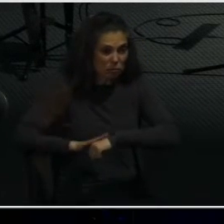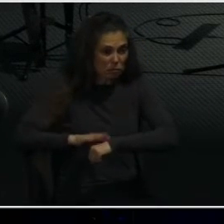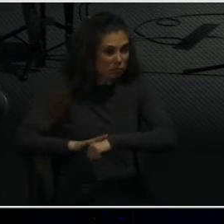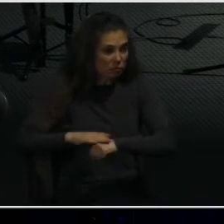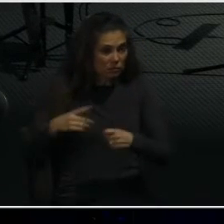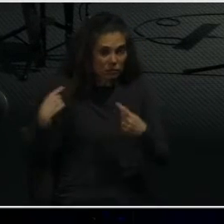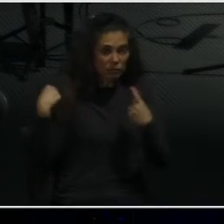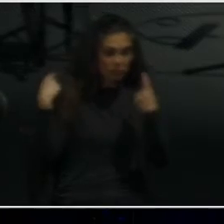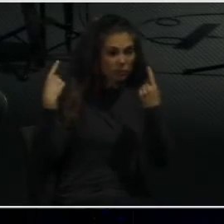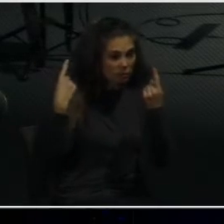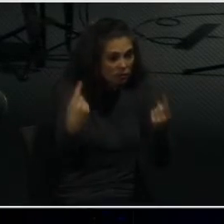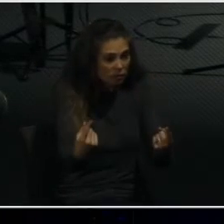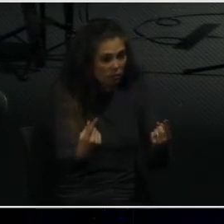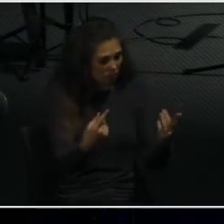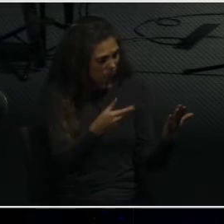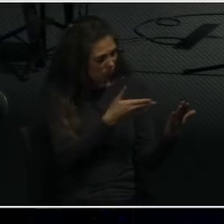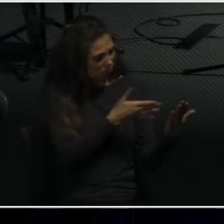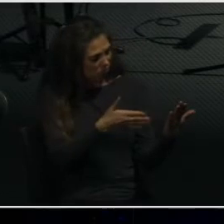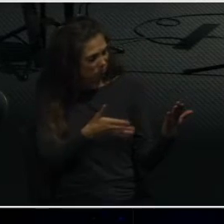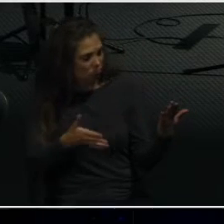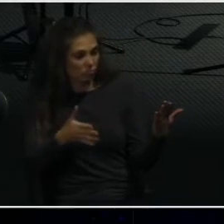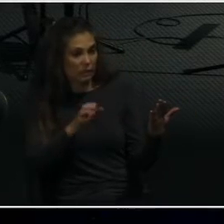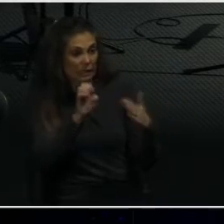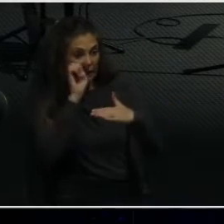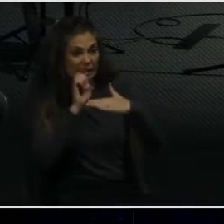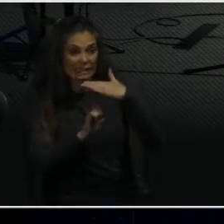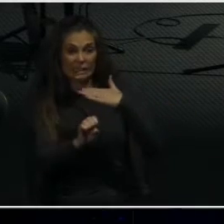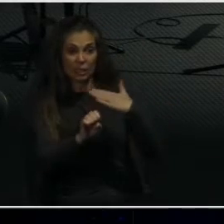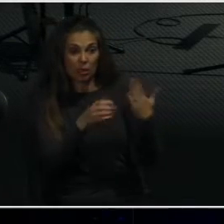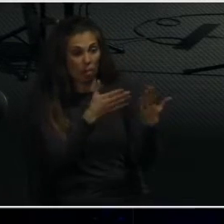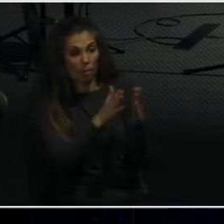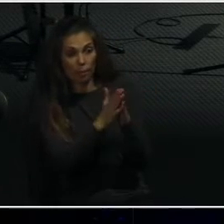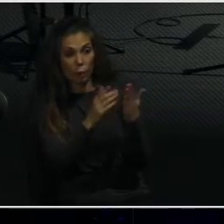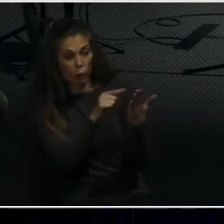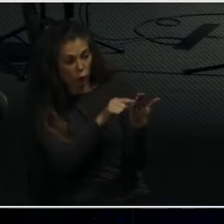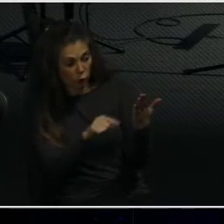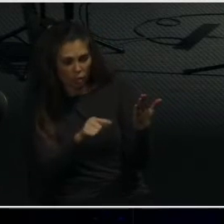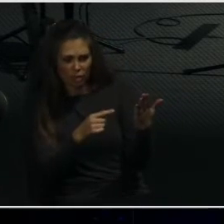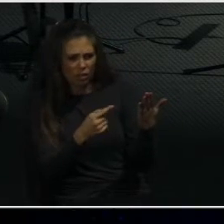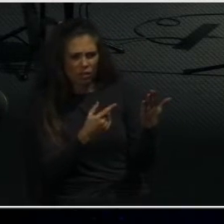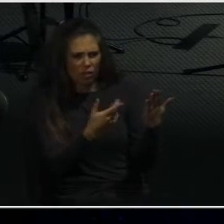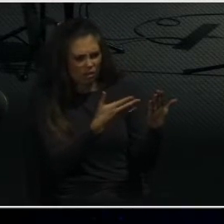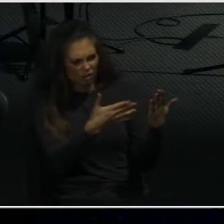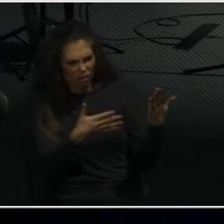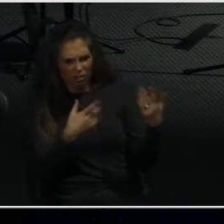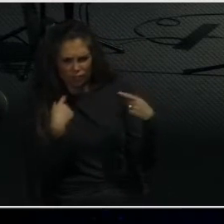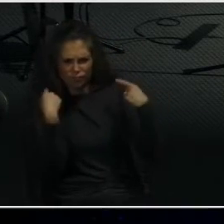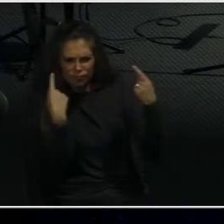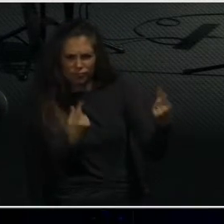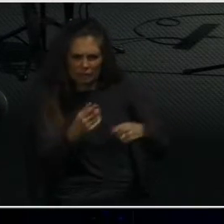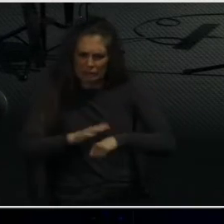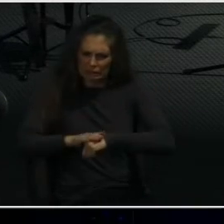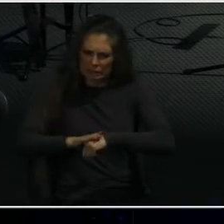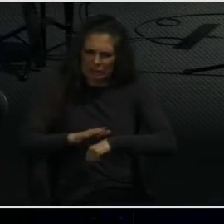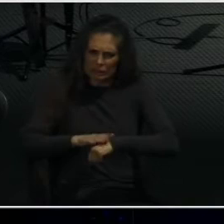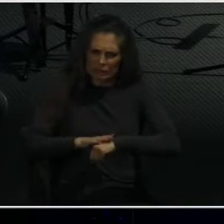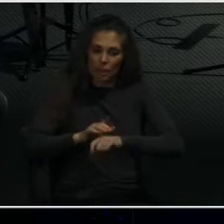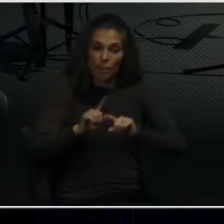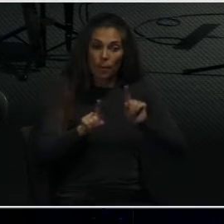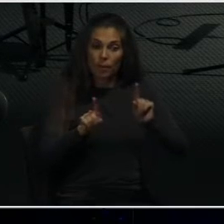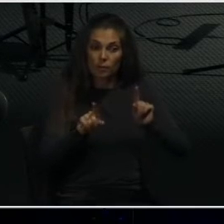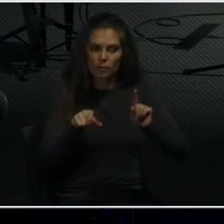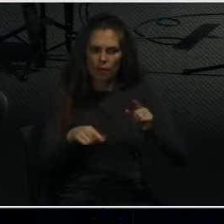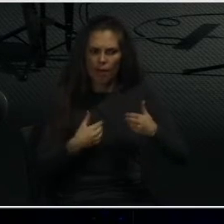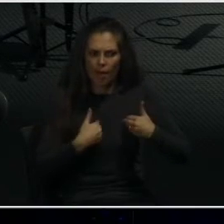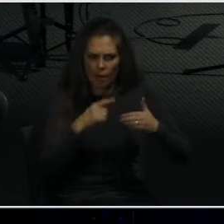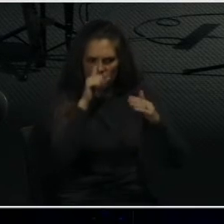at. Yet there was hope. And the Lord promised to restore them. And the Lord promised to renew them as a people. And so we've seen,